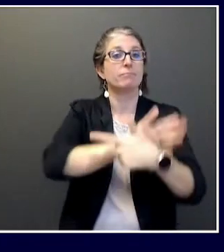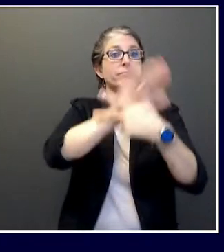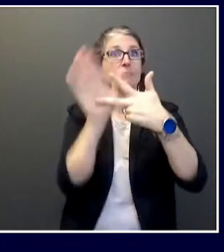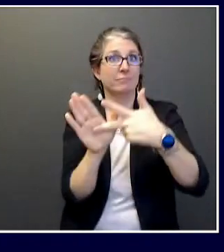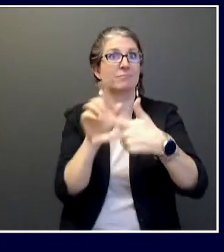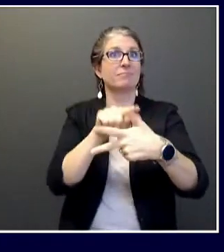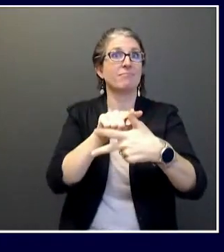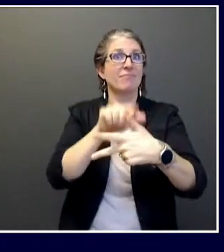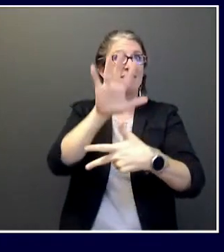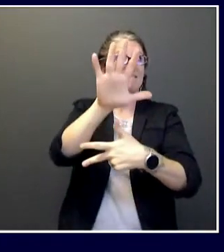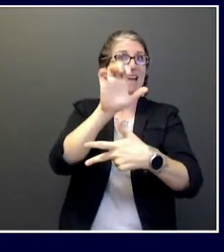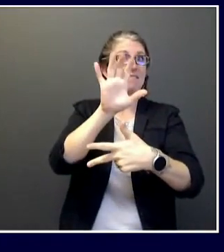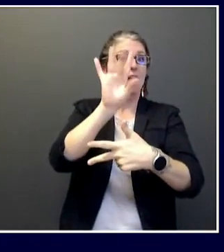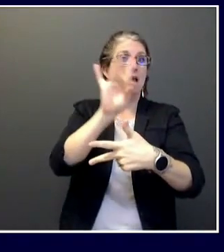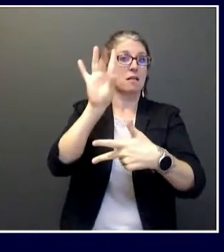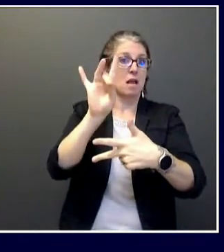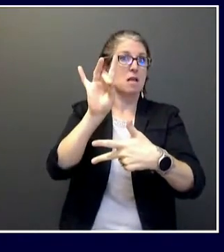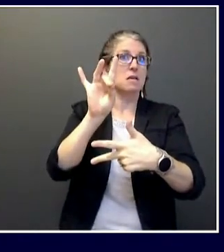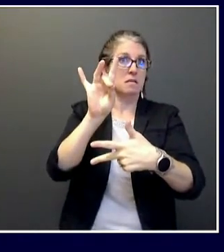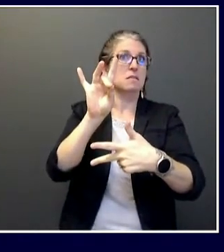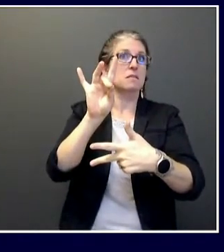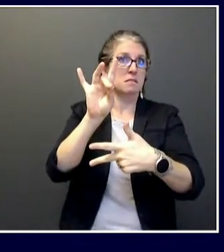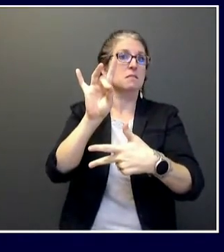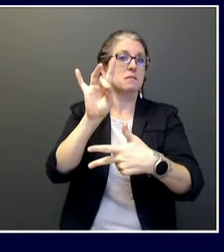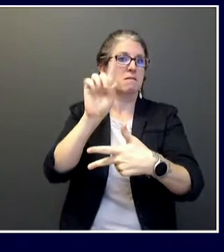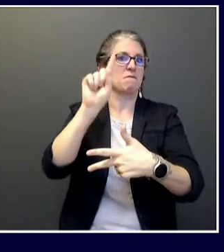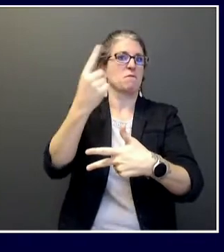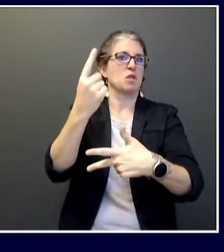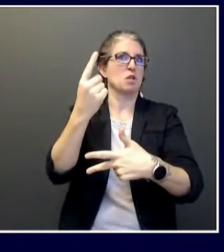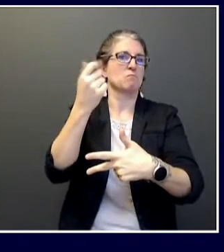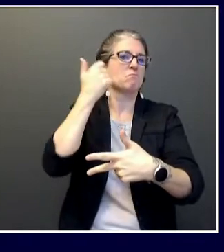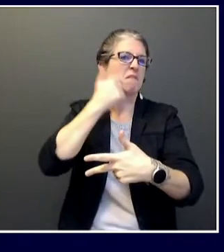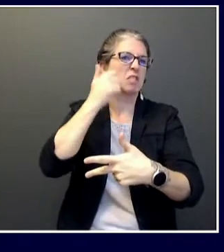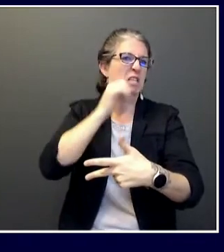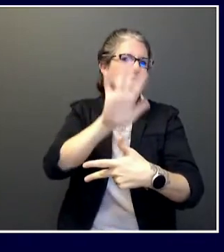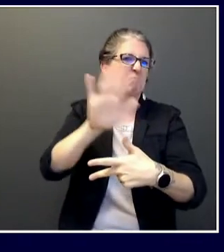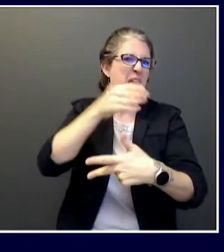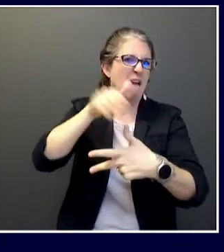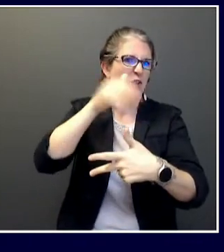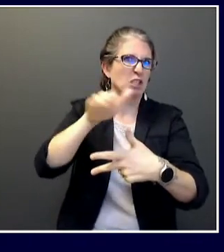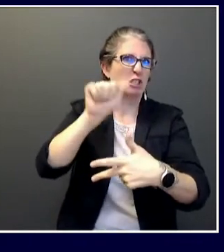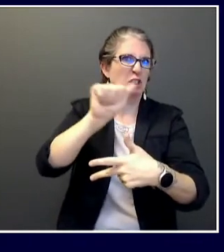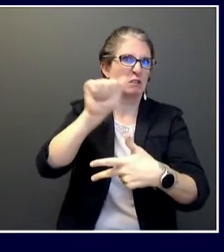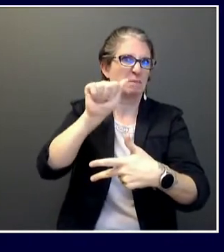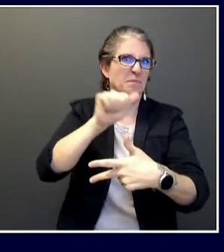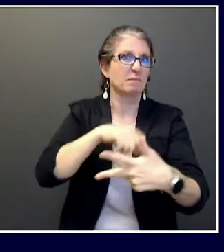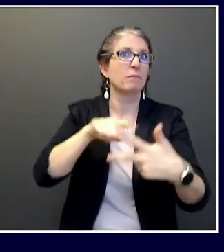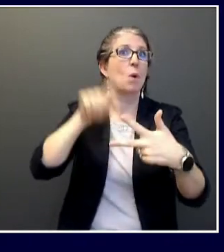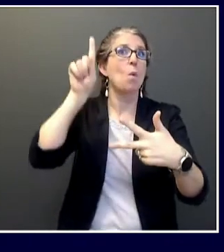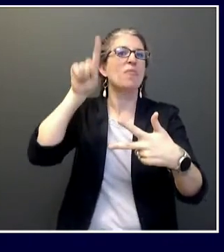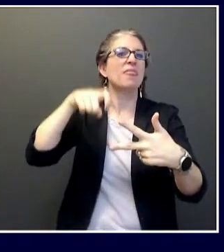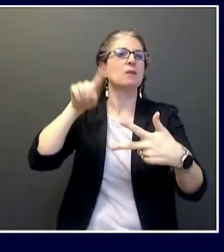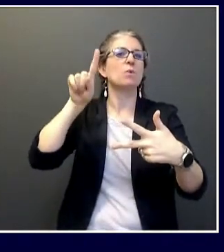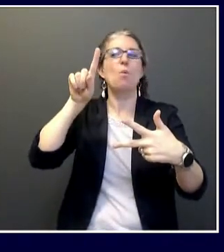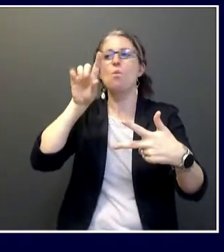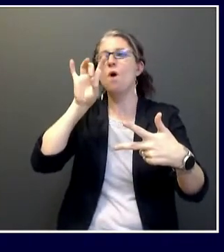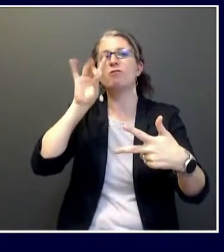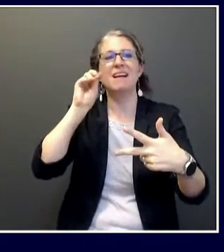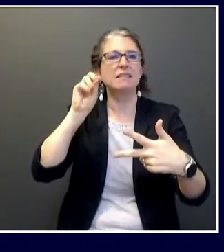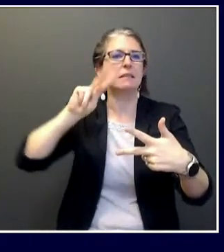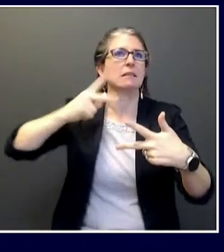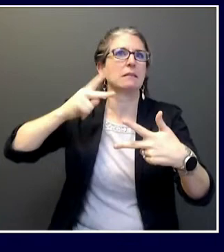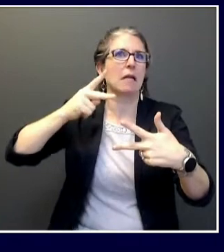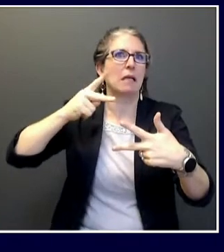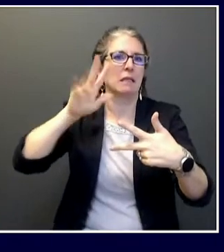are first doses per day. About 1,180 on average are second or final doses per